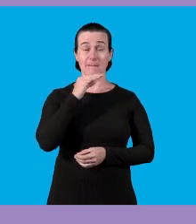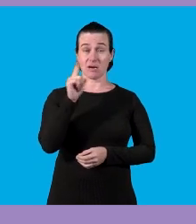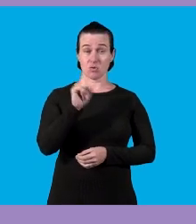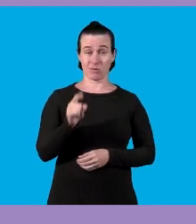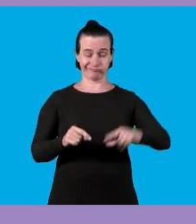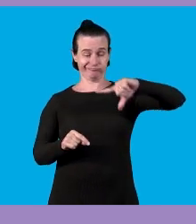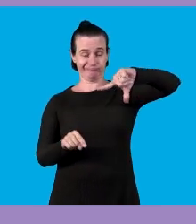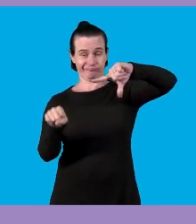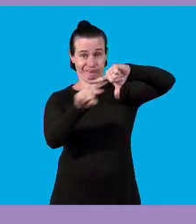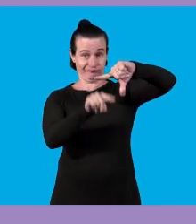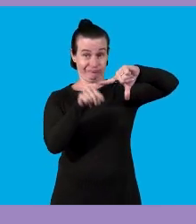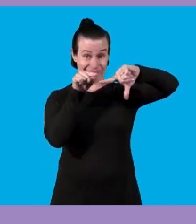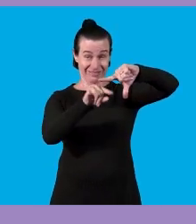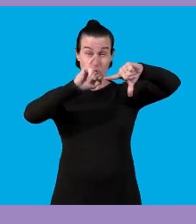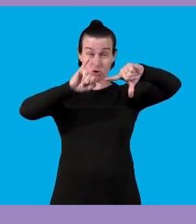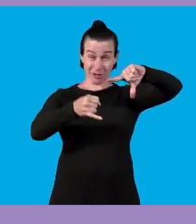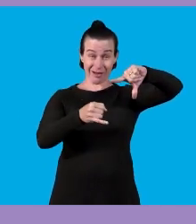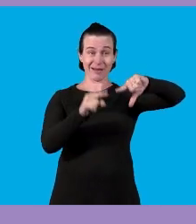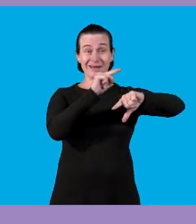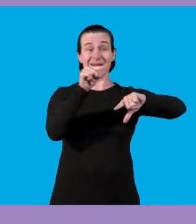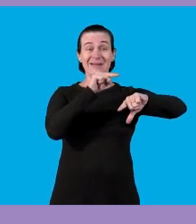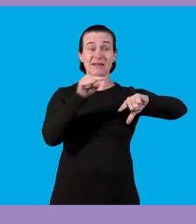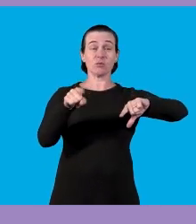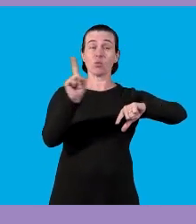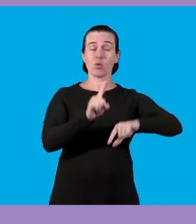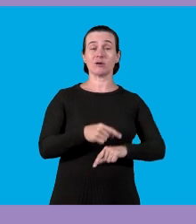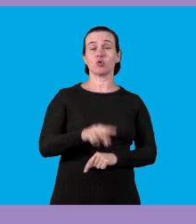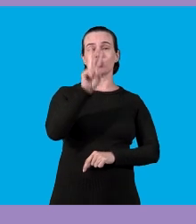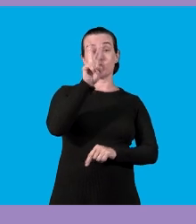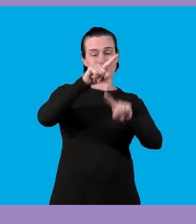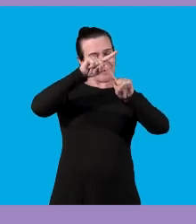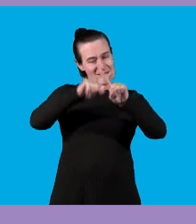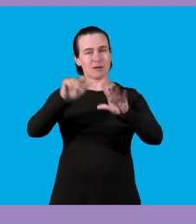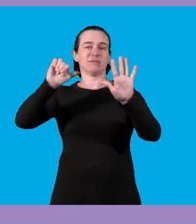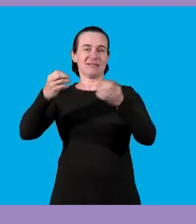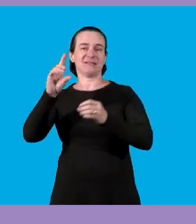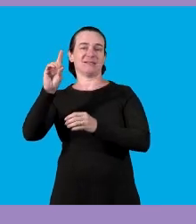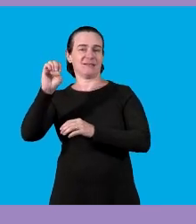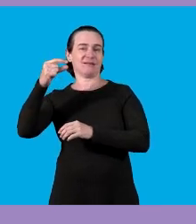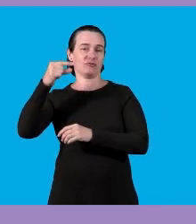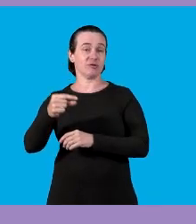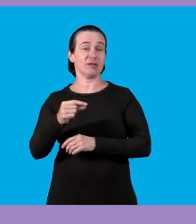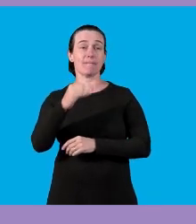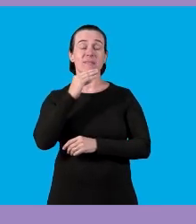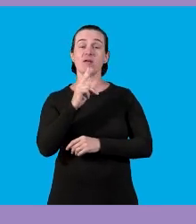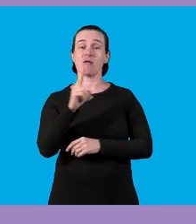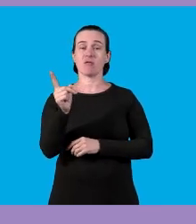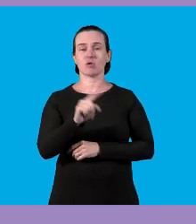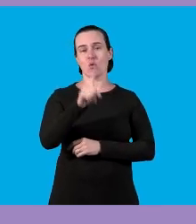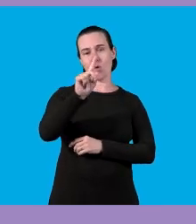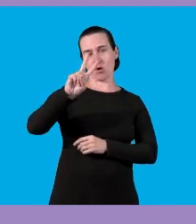angle J would be equals to 2 times 60, which is 2 times 60 degrees, which